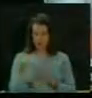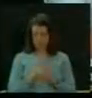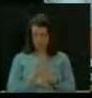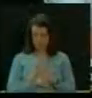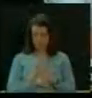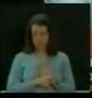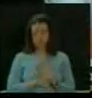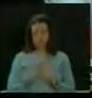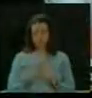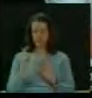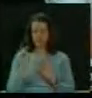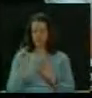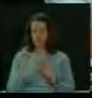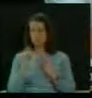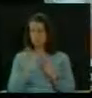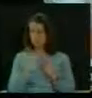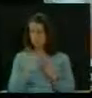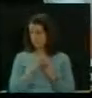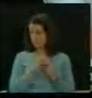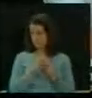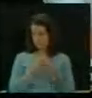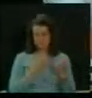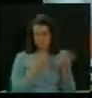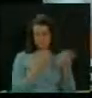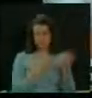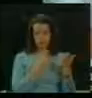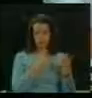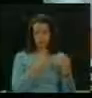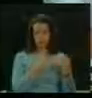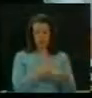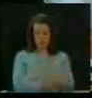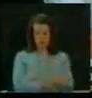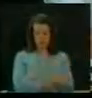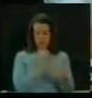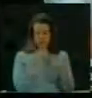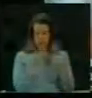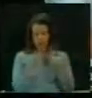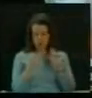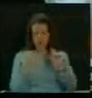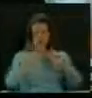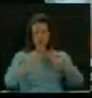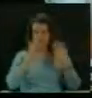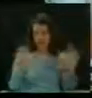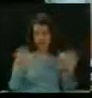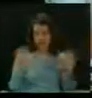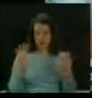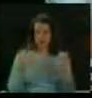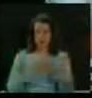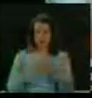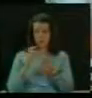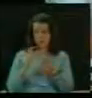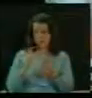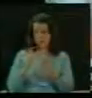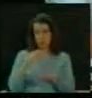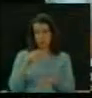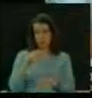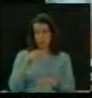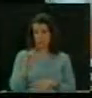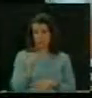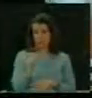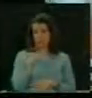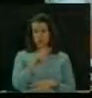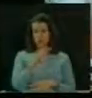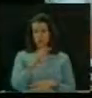Ethics and make recommendations regarding improvements, changes, or clarifications on or before November the